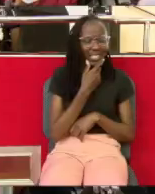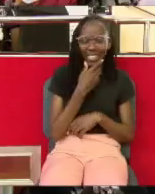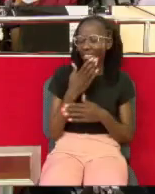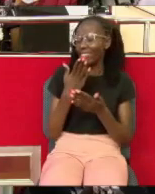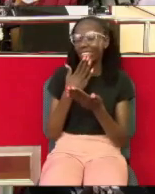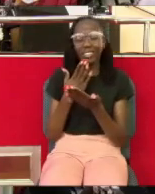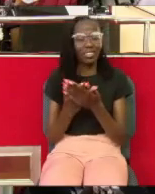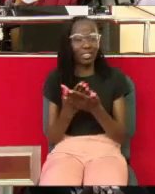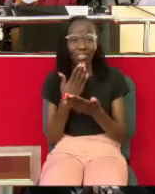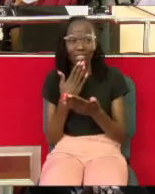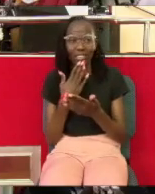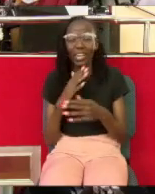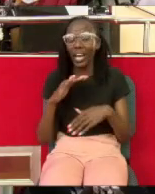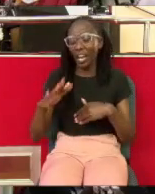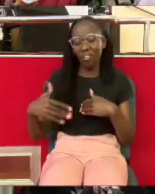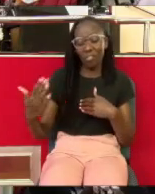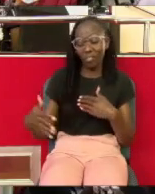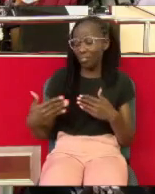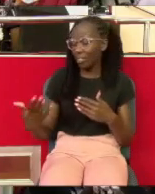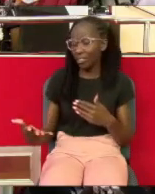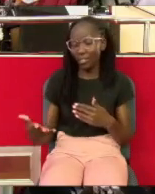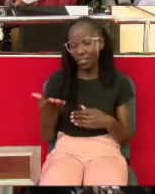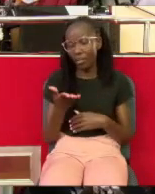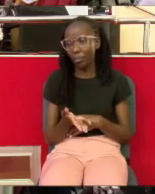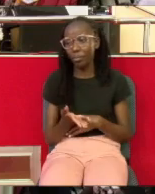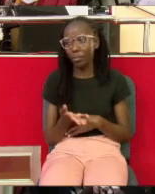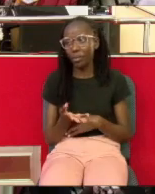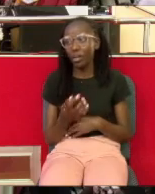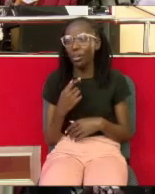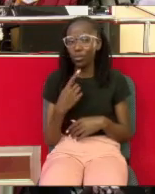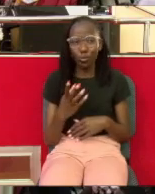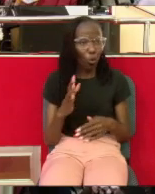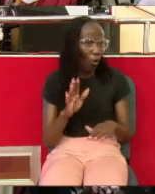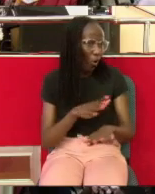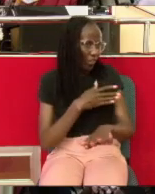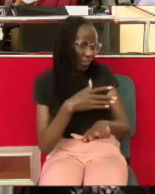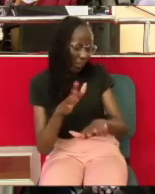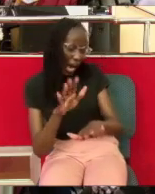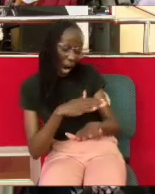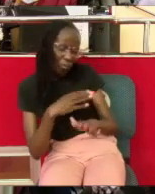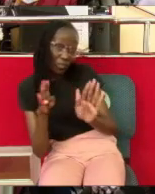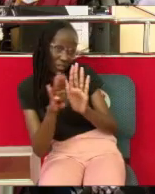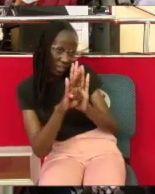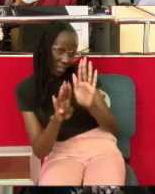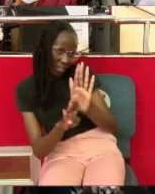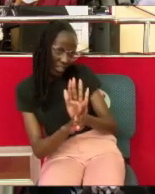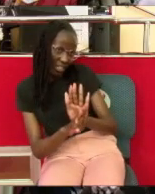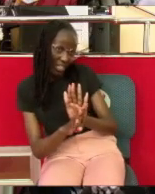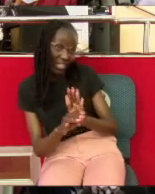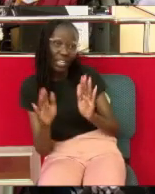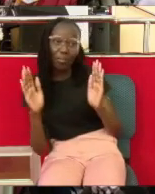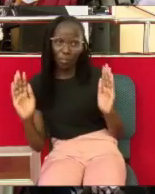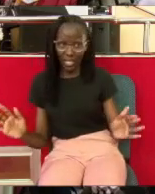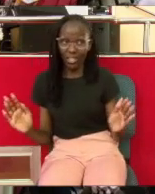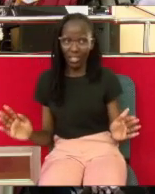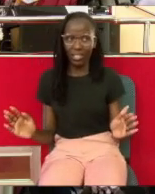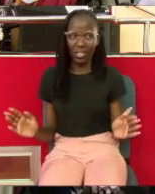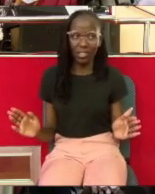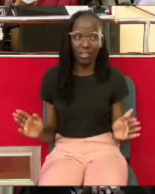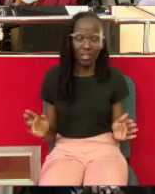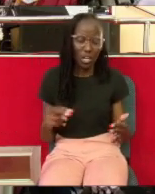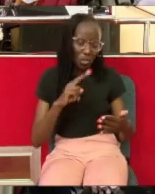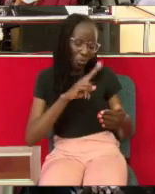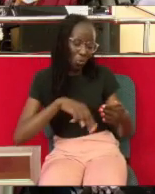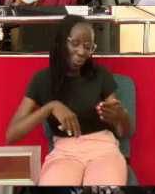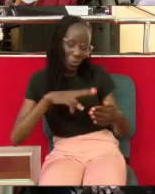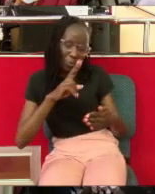shukrani, and anything between. Na mambo mengine. This Bible is great. Biblia hii ni kuu. It is widely read. Inasomwa